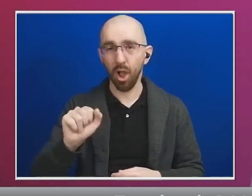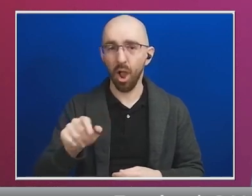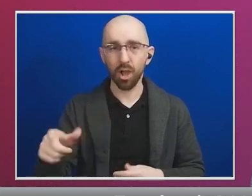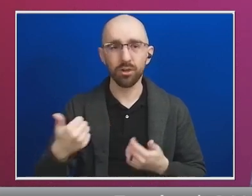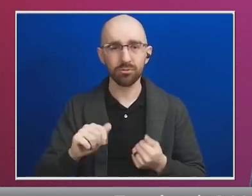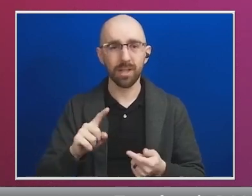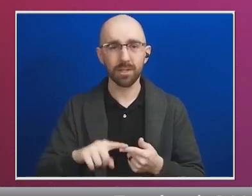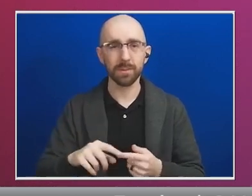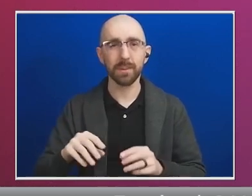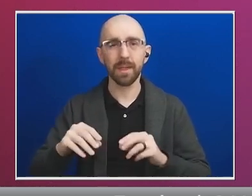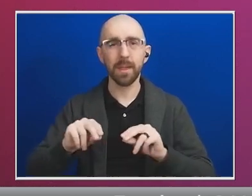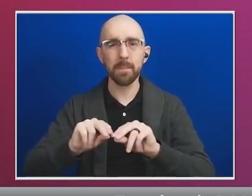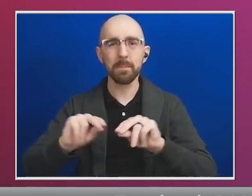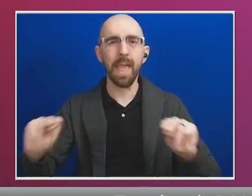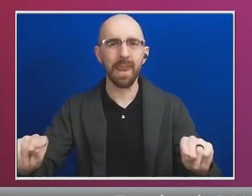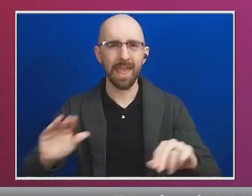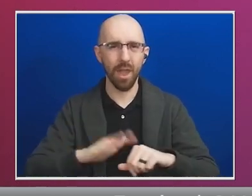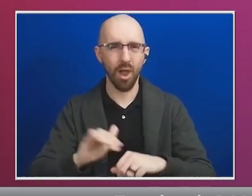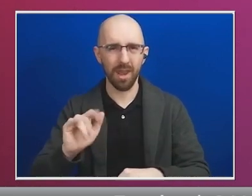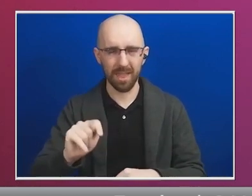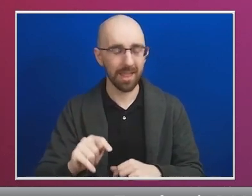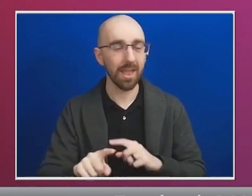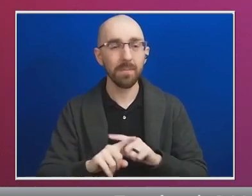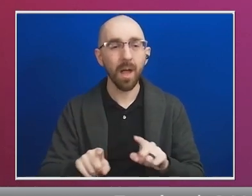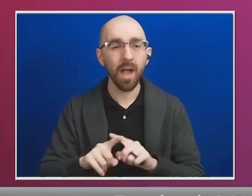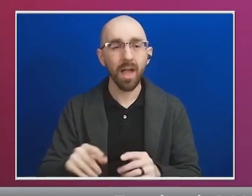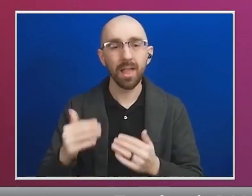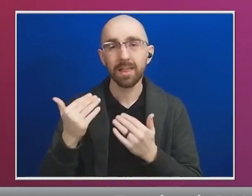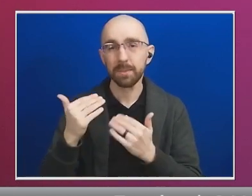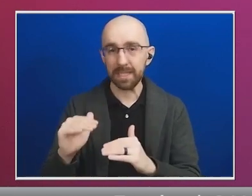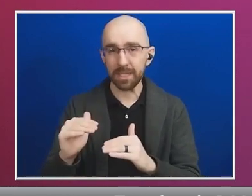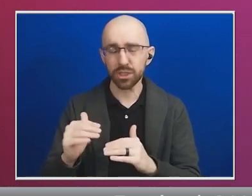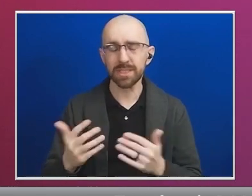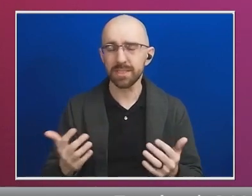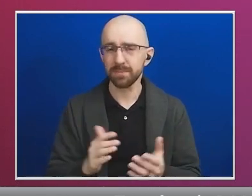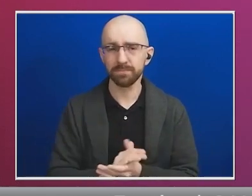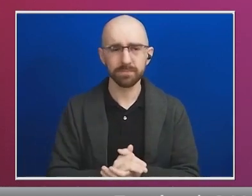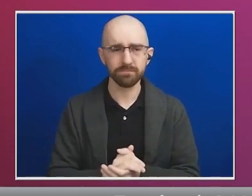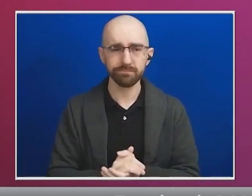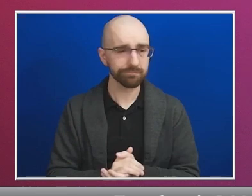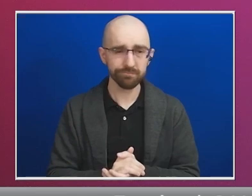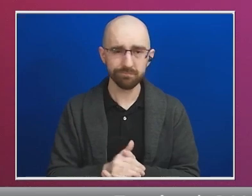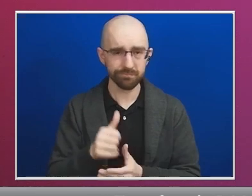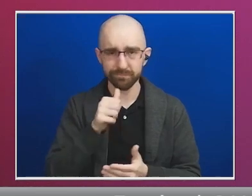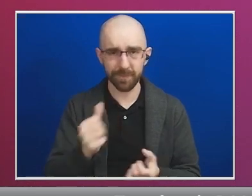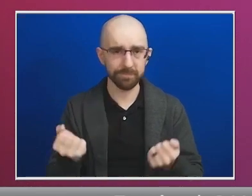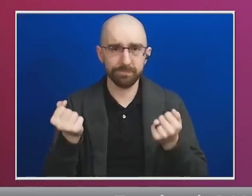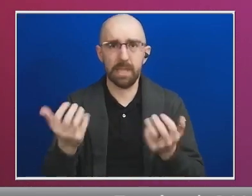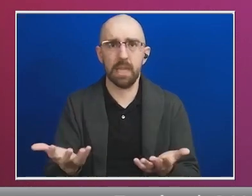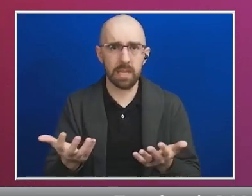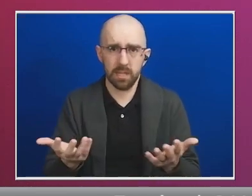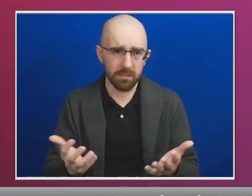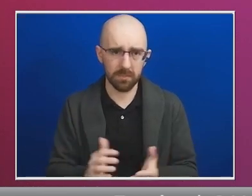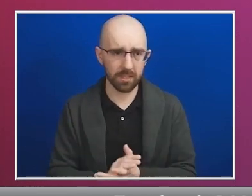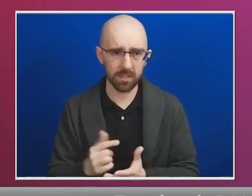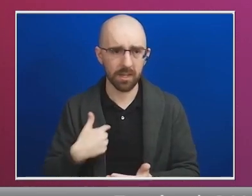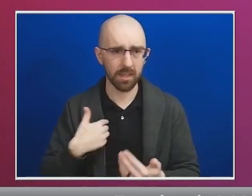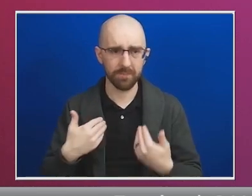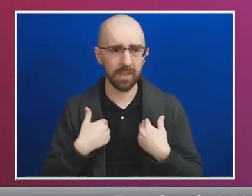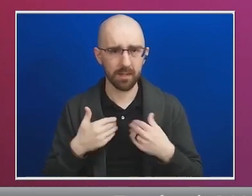So That's cute. No, as far as limitations, no, not a heck of a lot. I've had great surgeons